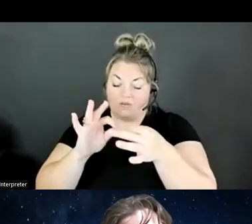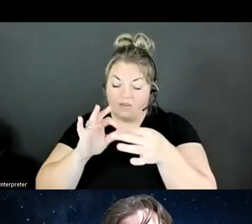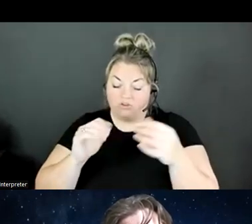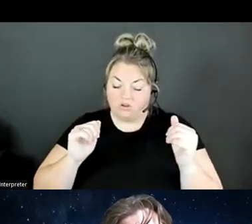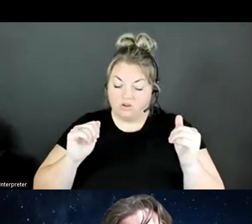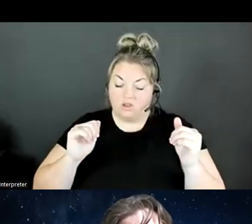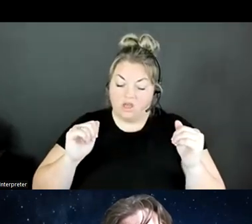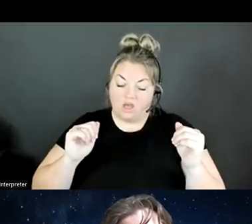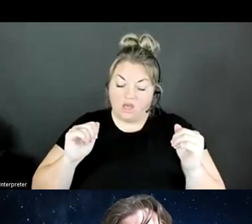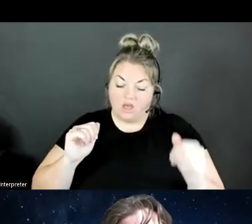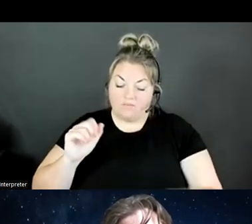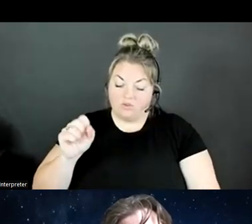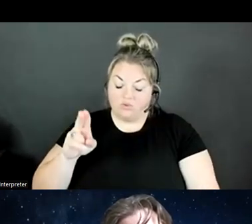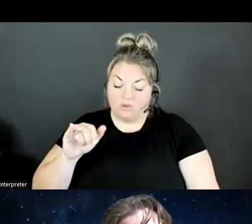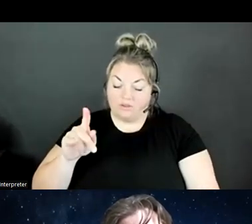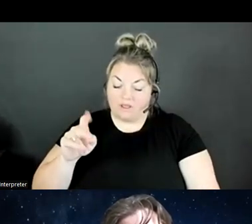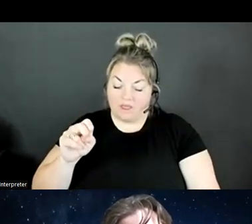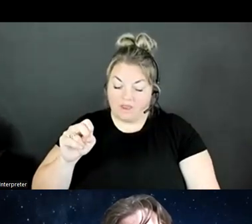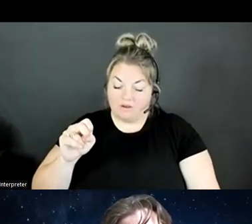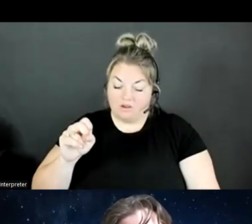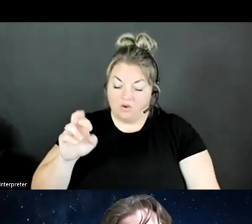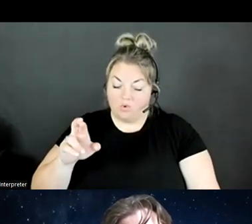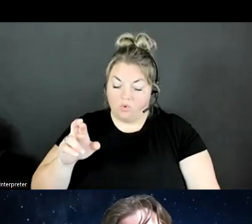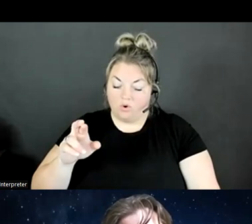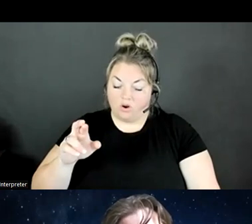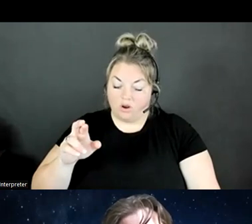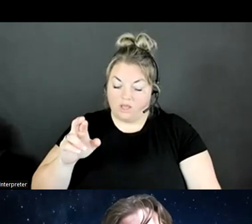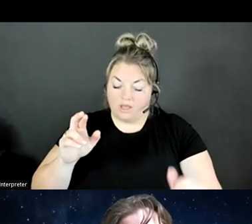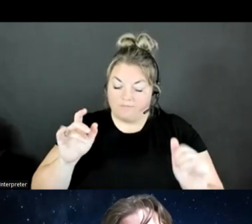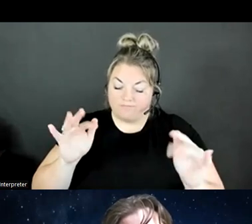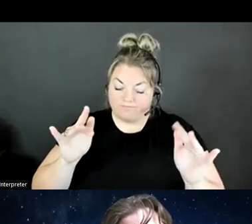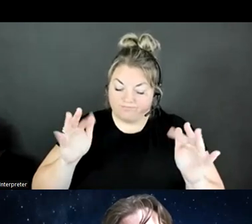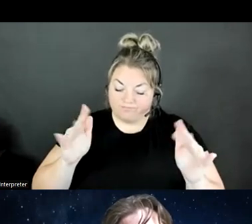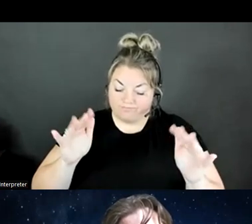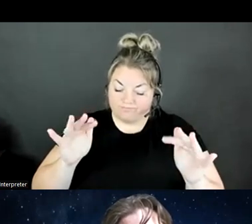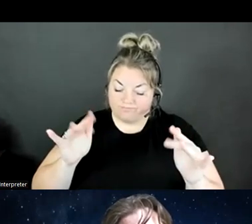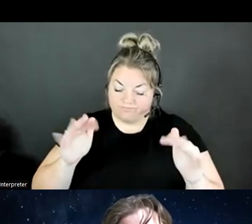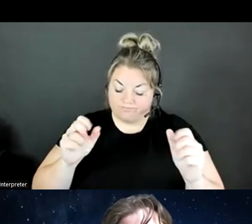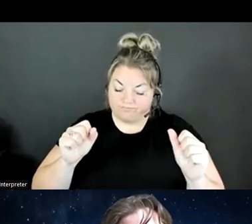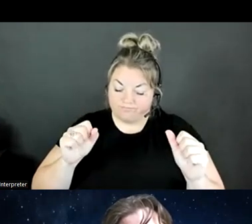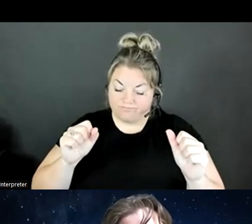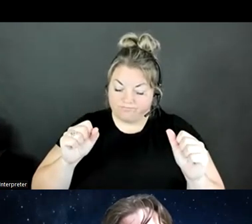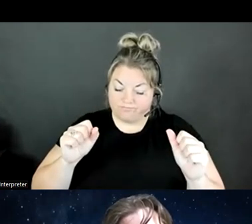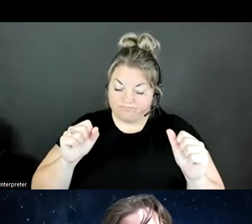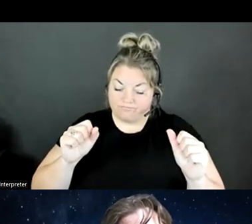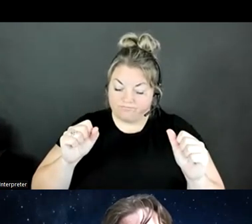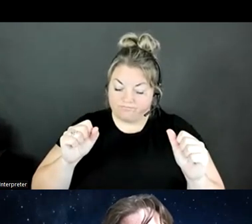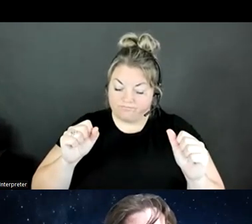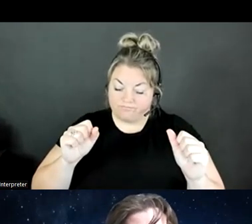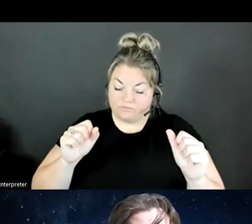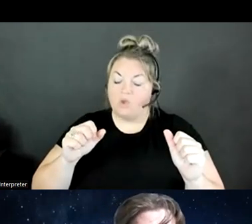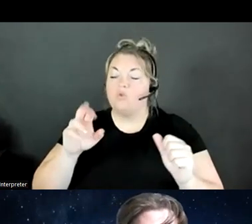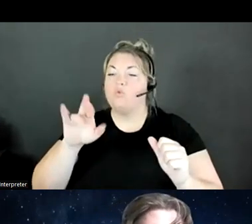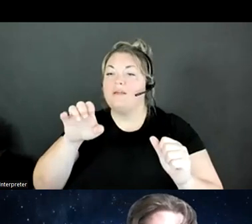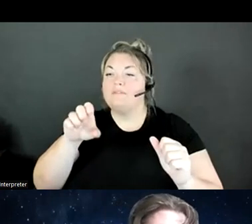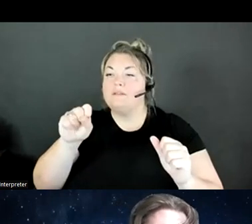and suicide or crisis, what am I saying? So yeah, crisis services.